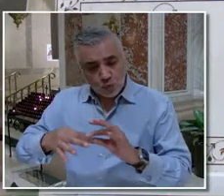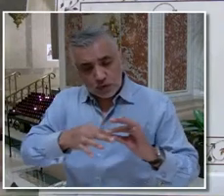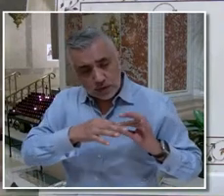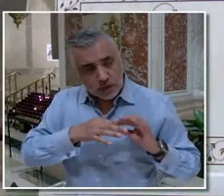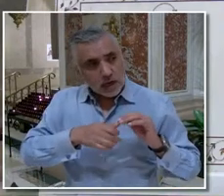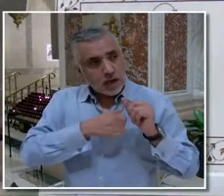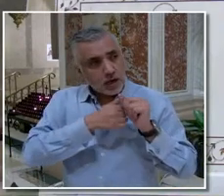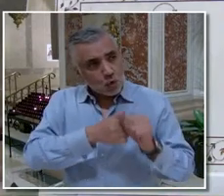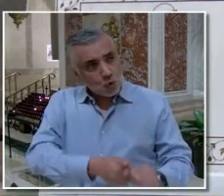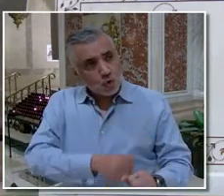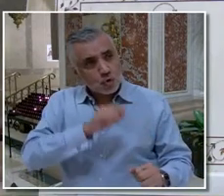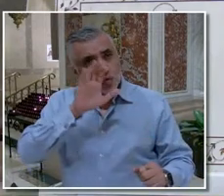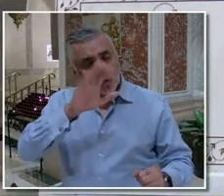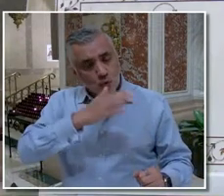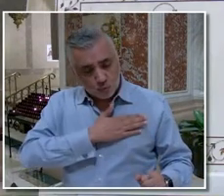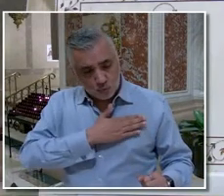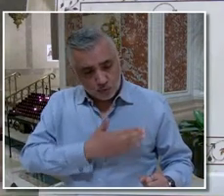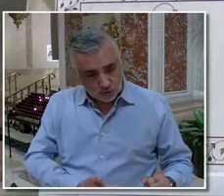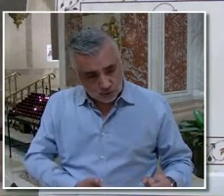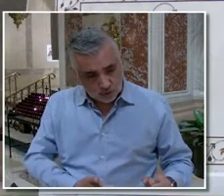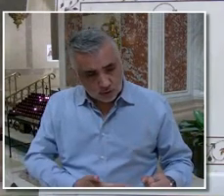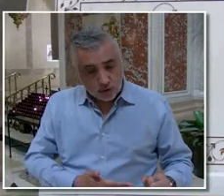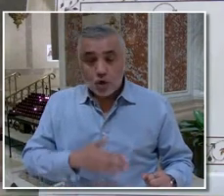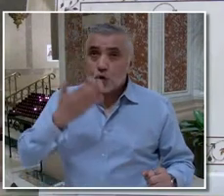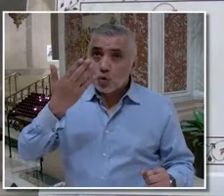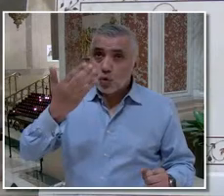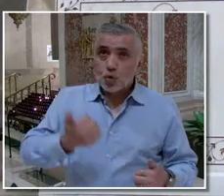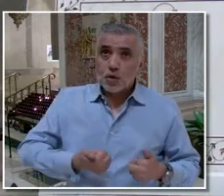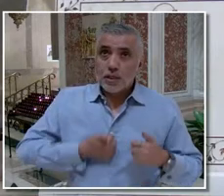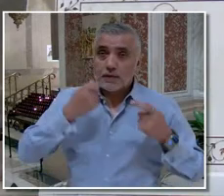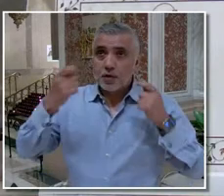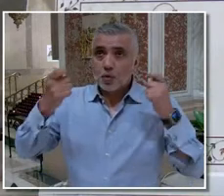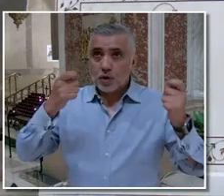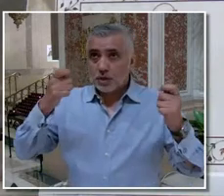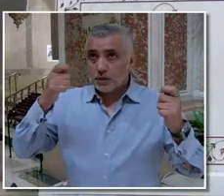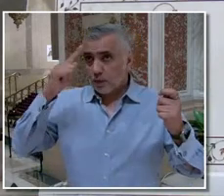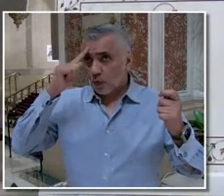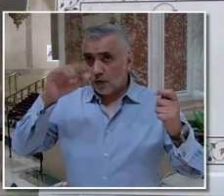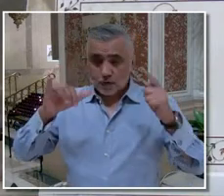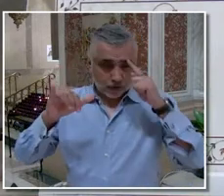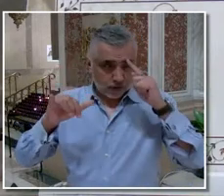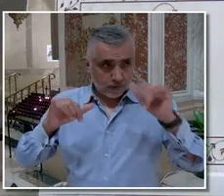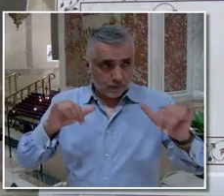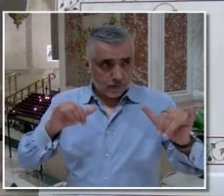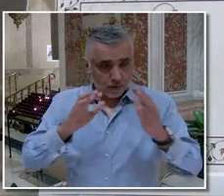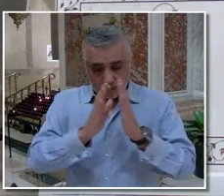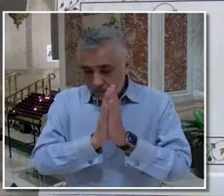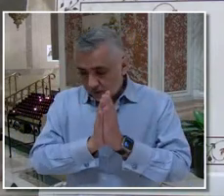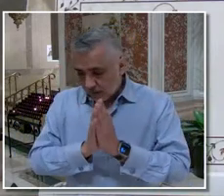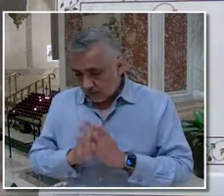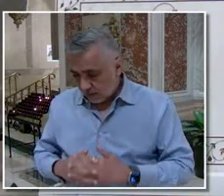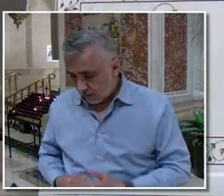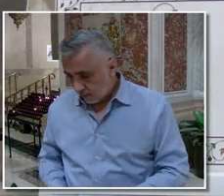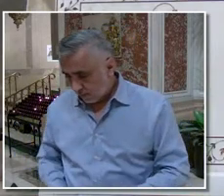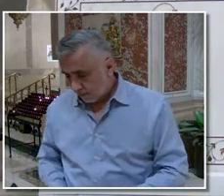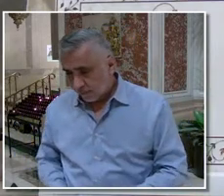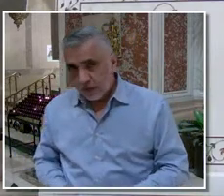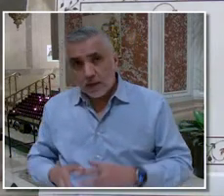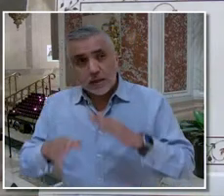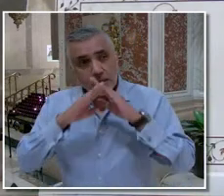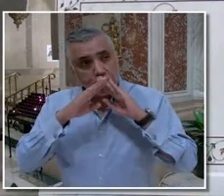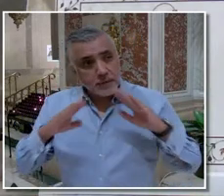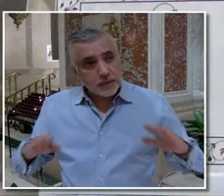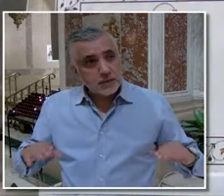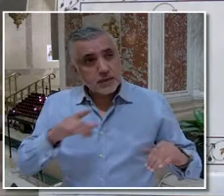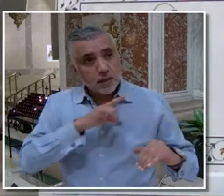in accordance with your will, who live and reign forever and ever. Amen. The